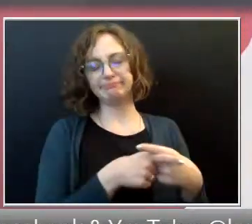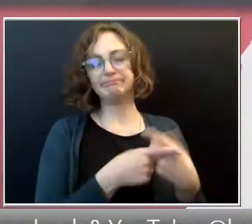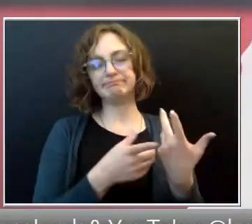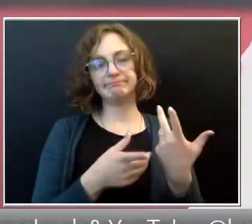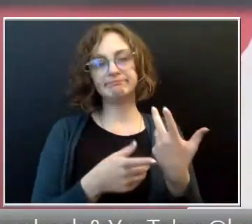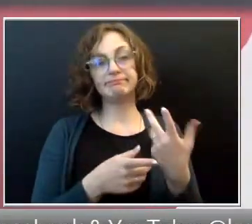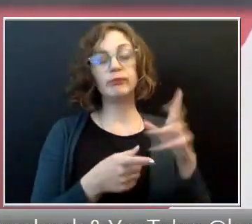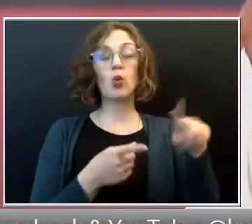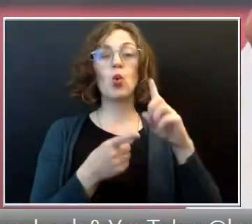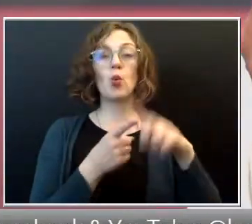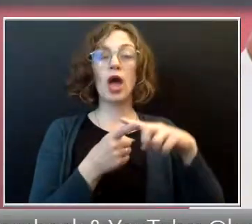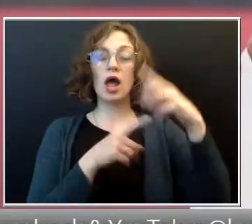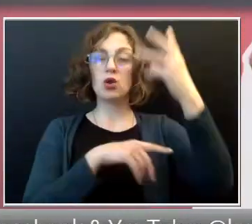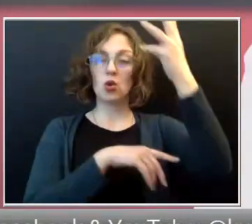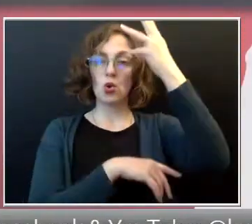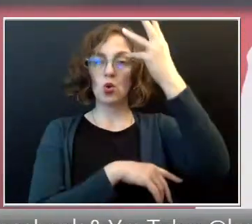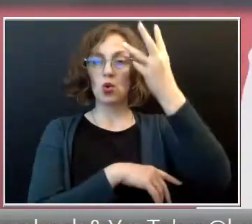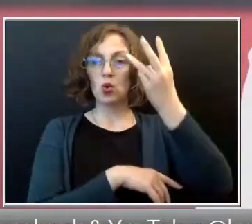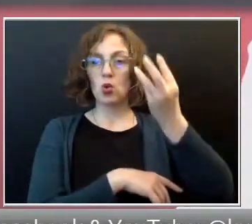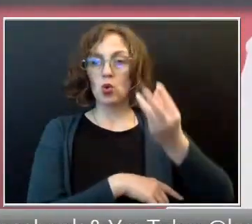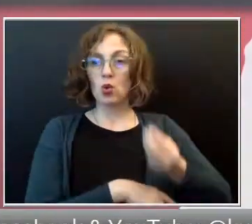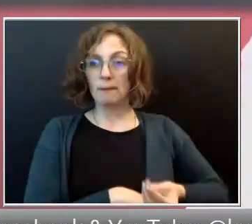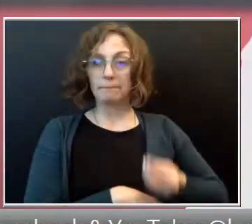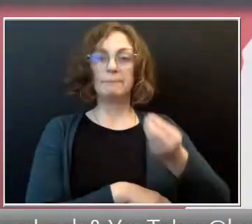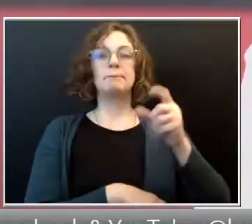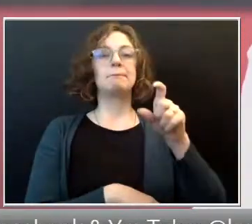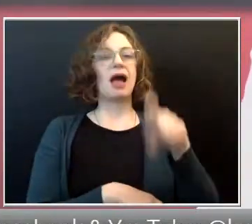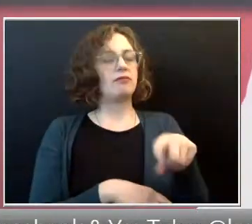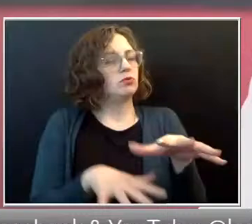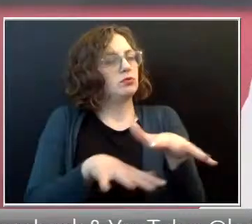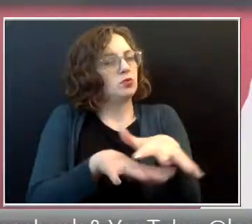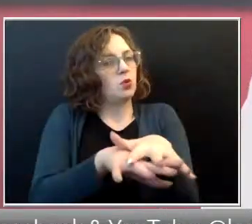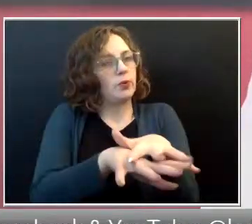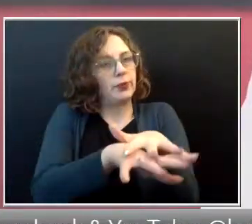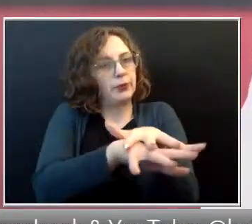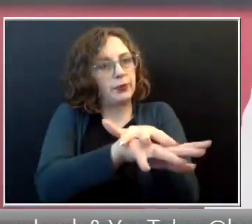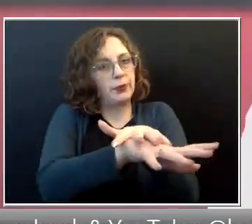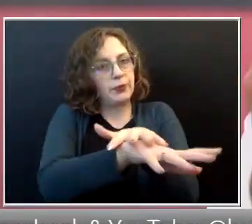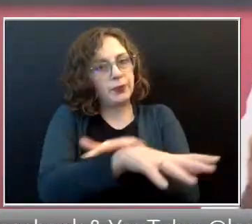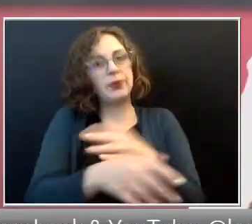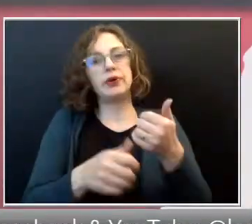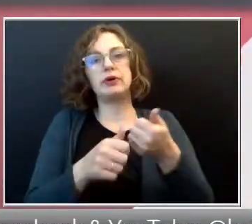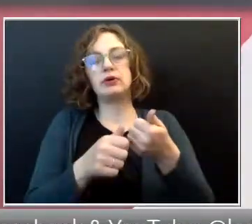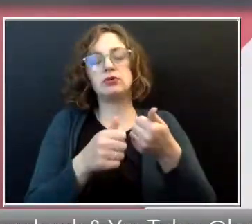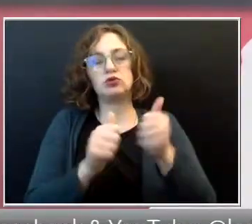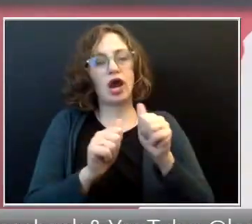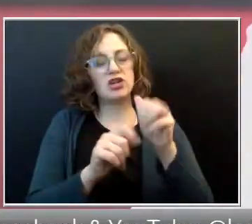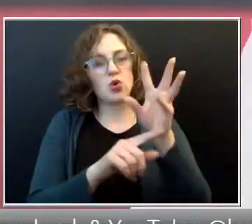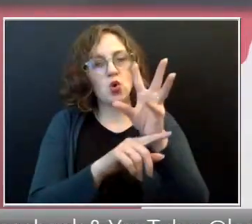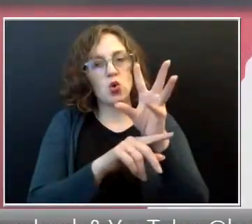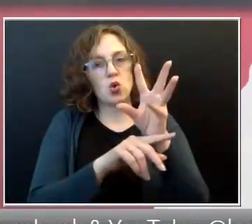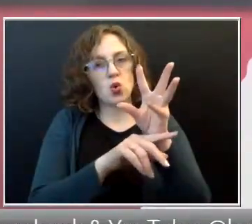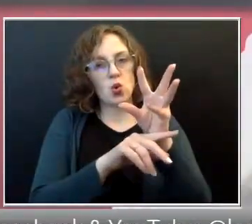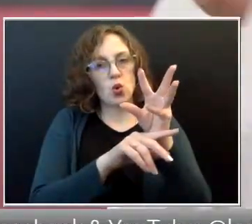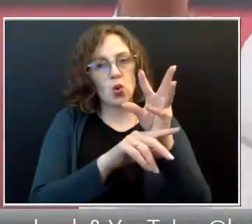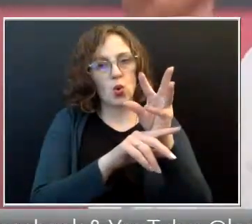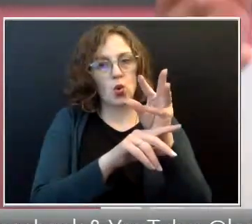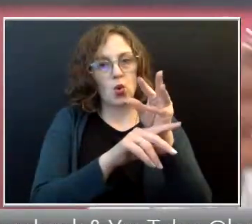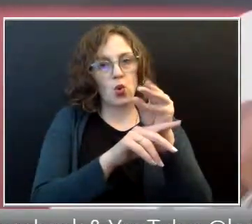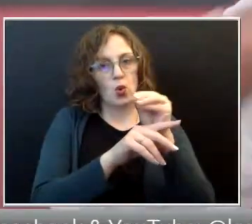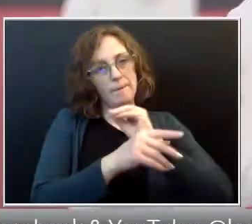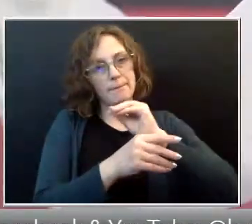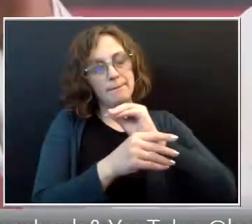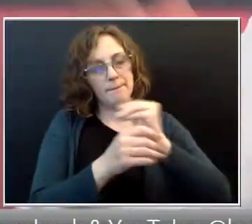out, we have to pull it out very slowly so that we try to get that whole clot in there, because if we don't, there's a risk that we may pull it out and then it